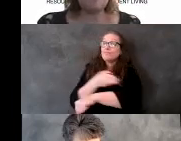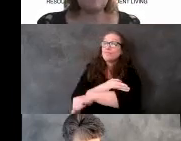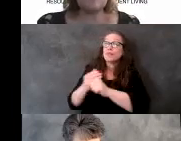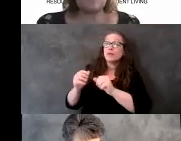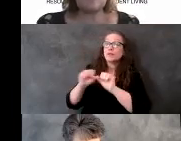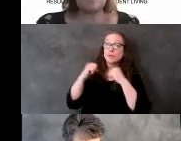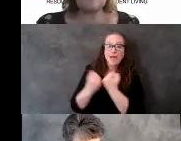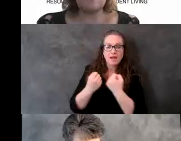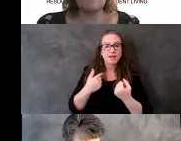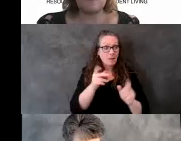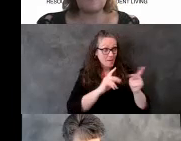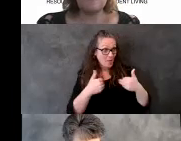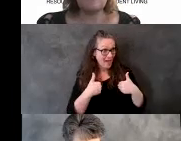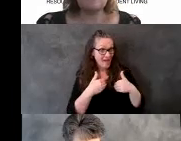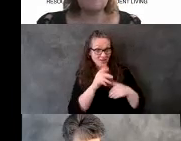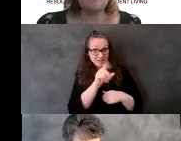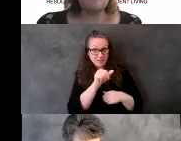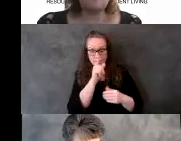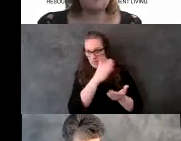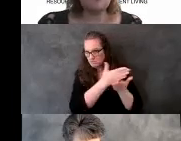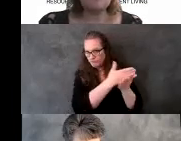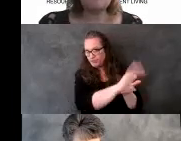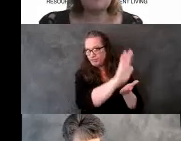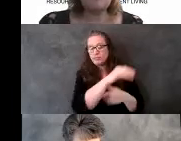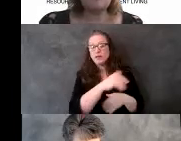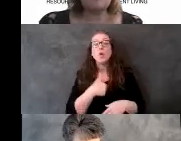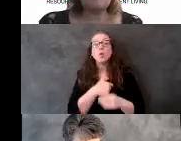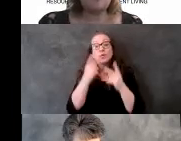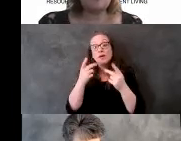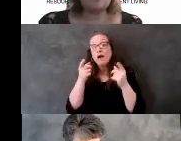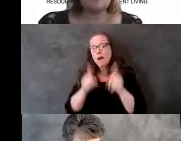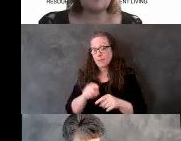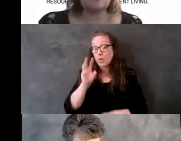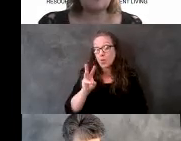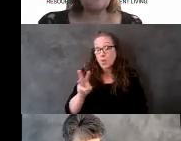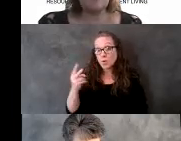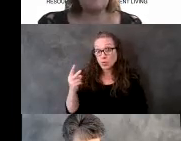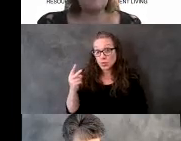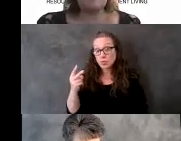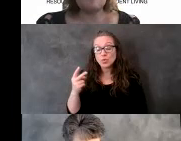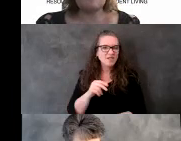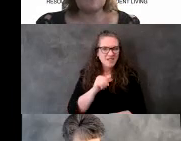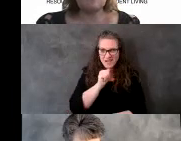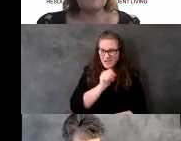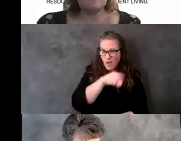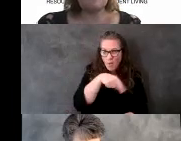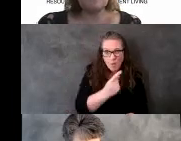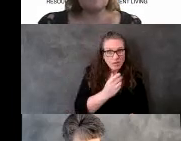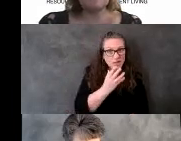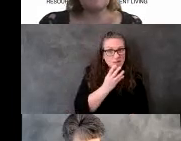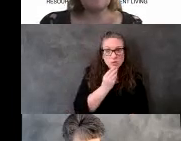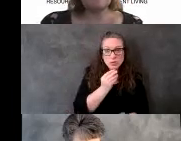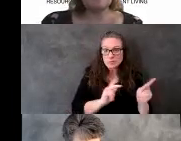people with disabilities. So you saw that, in World War II, when not just Jewish people were killed, but people